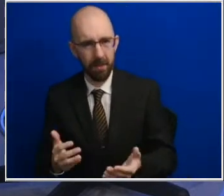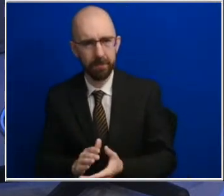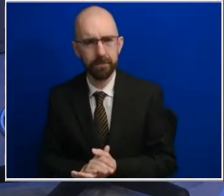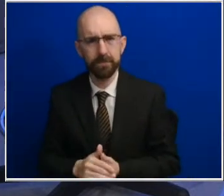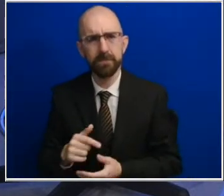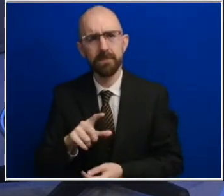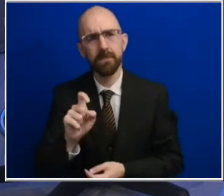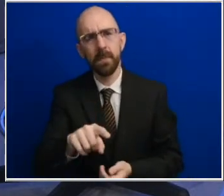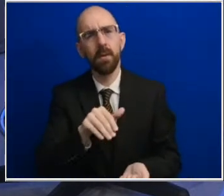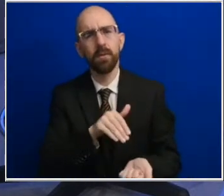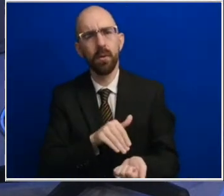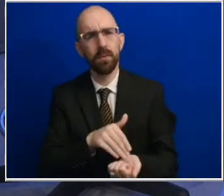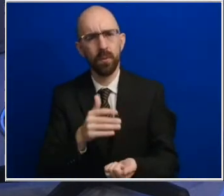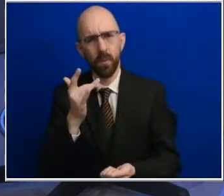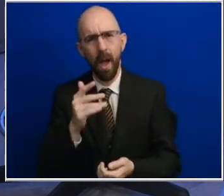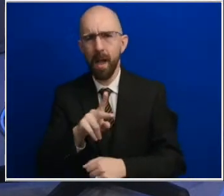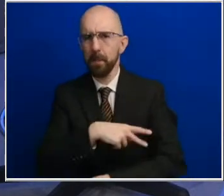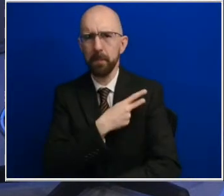to medications?